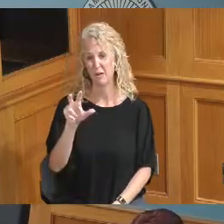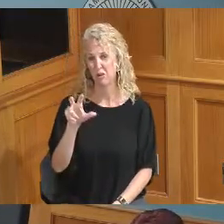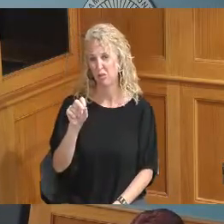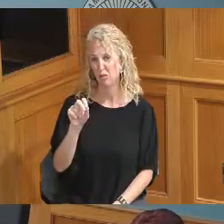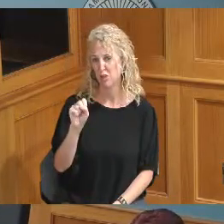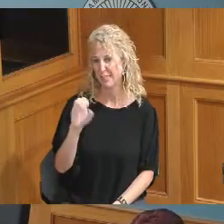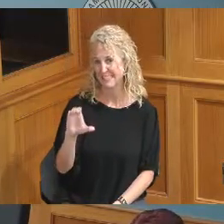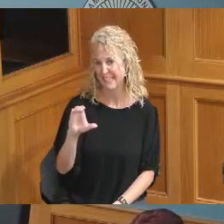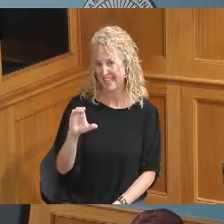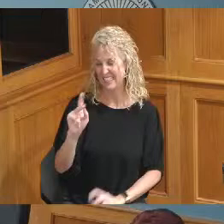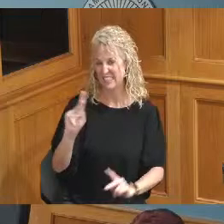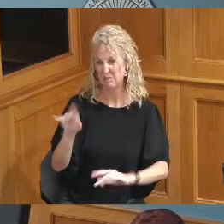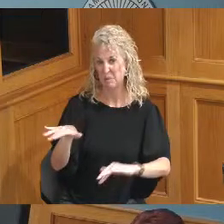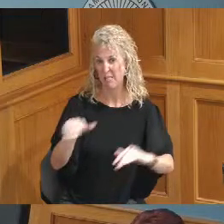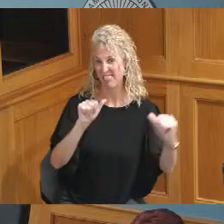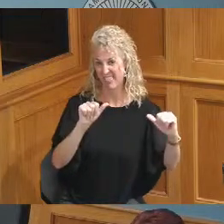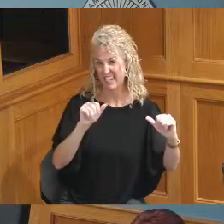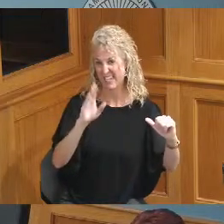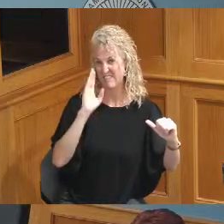For the room to clear.